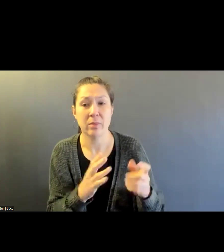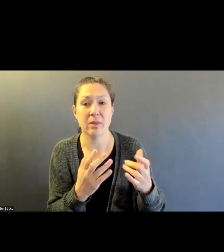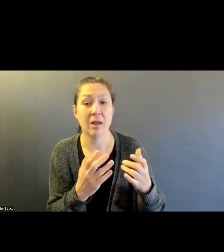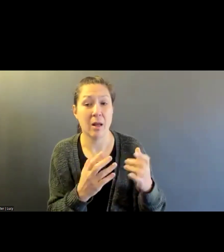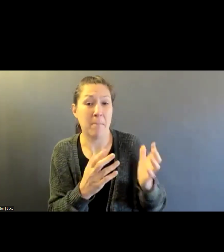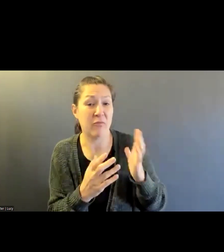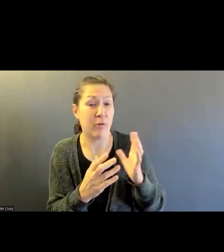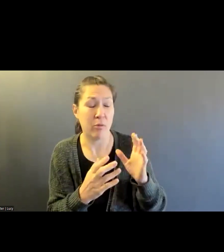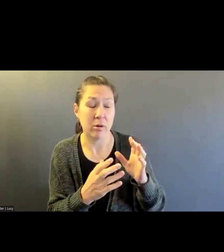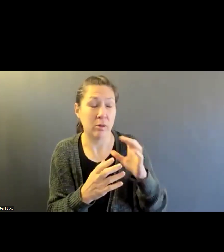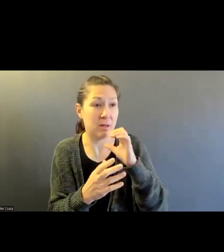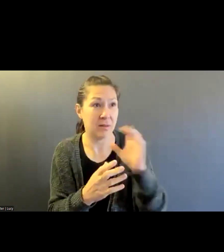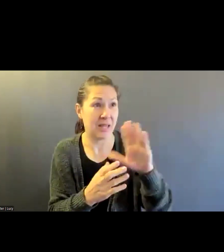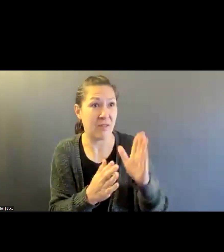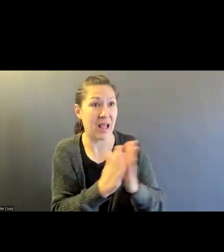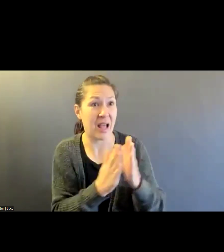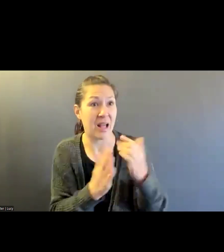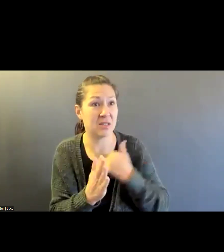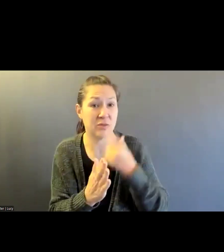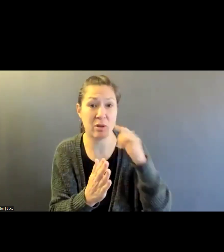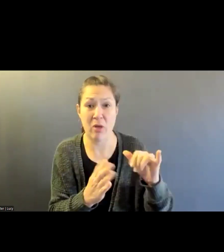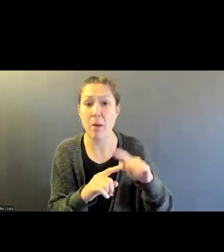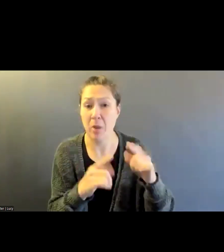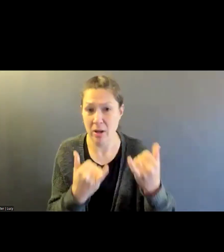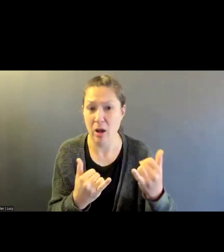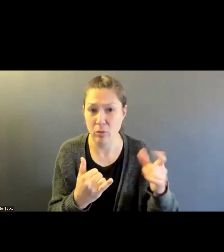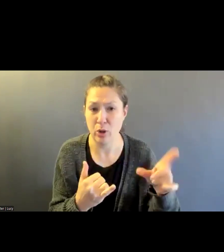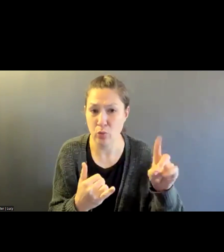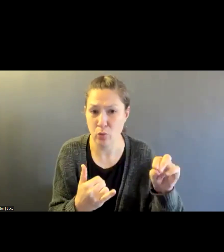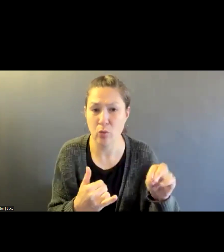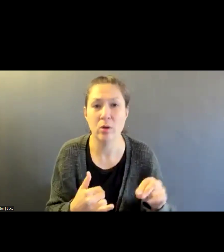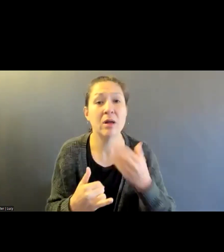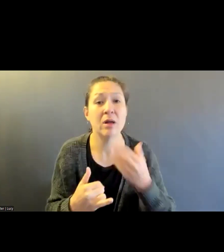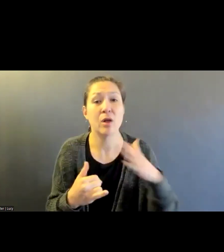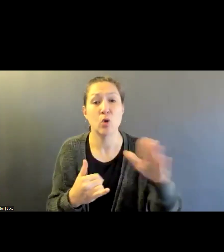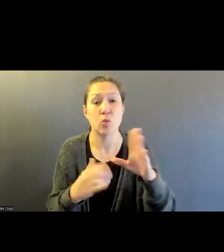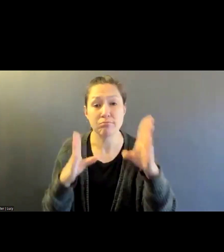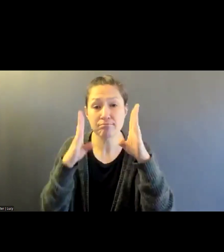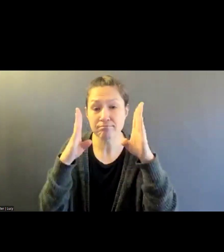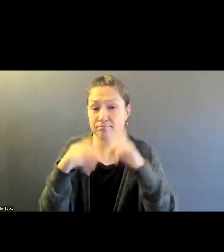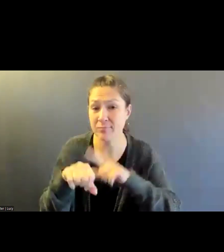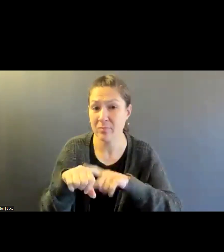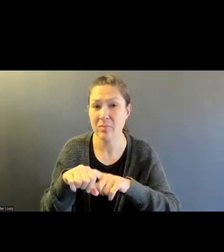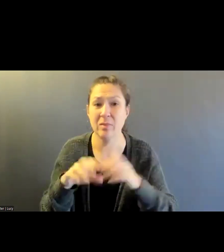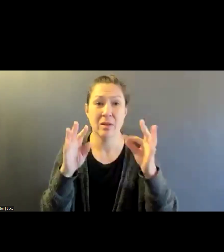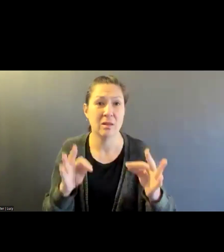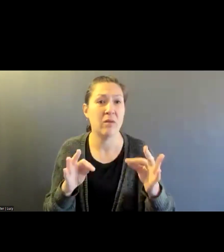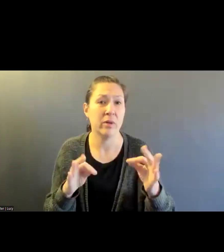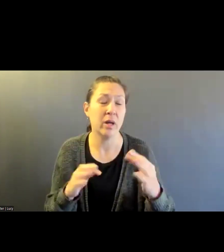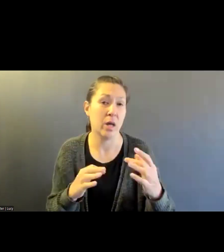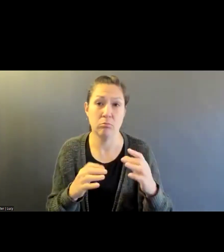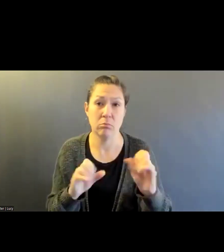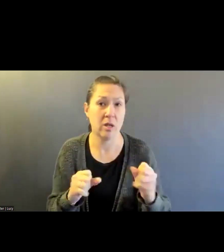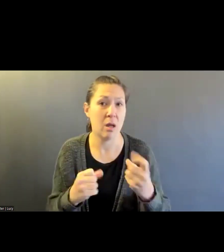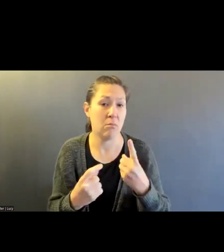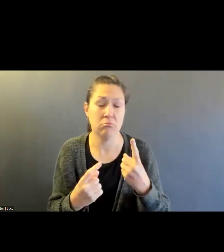So thank you for your time. Thank you for that. I will leave definitely some time for some Q&A, because I want to make sure people are able to ask the